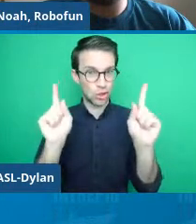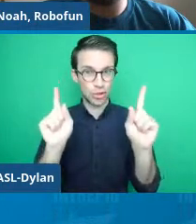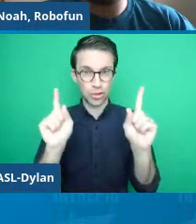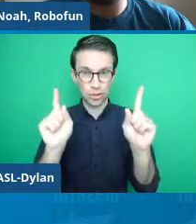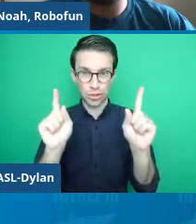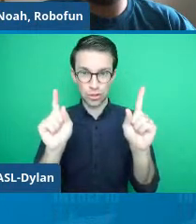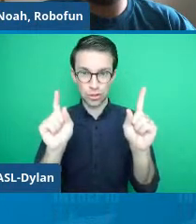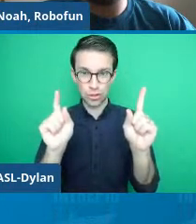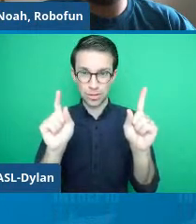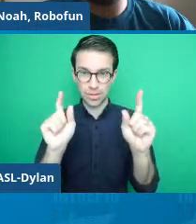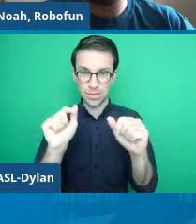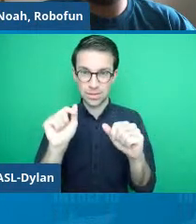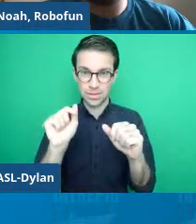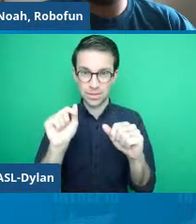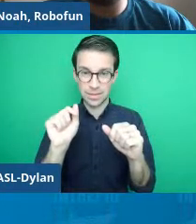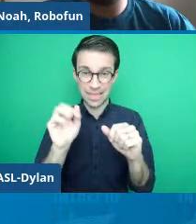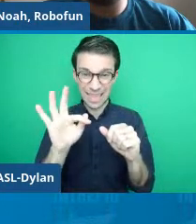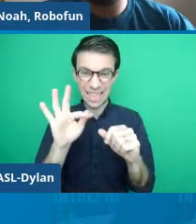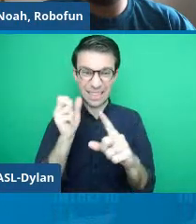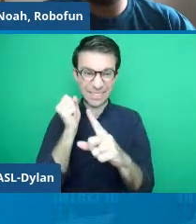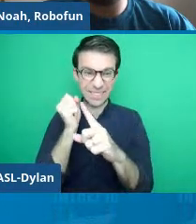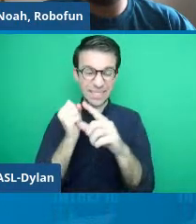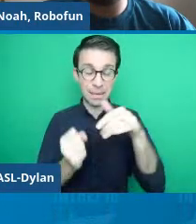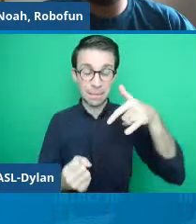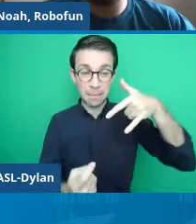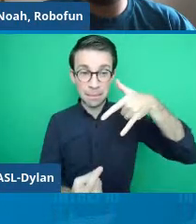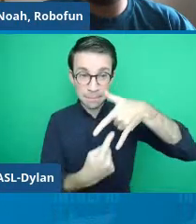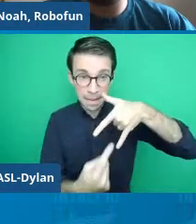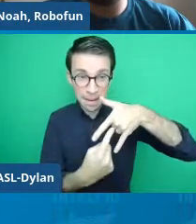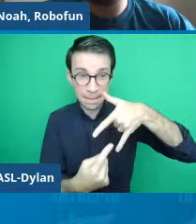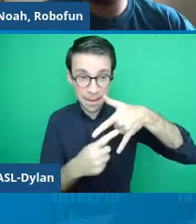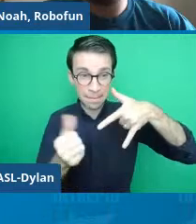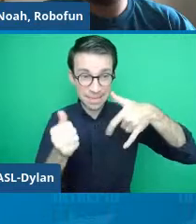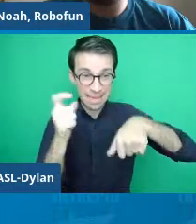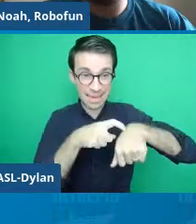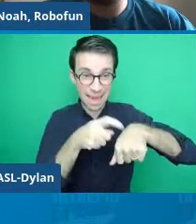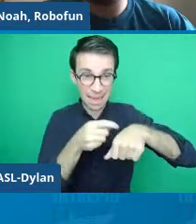get him 10 times before he gets me.